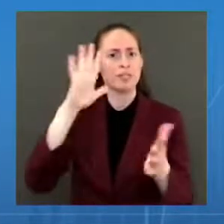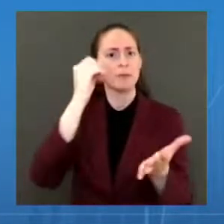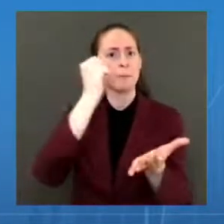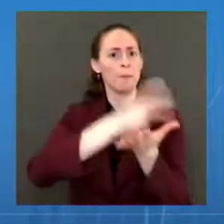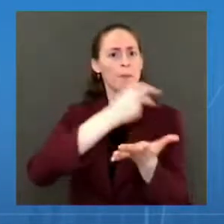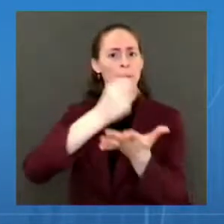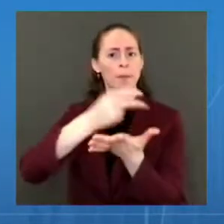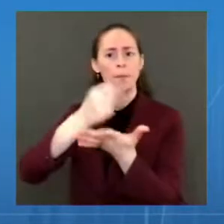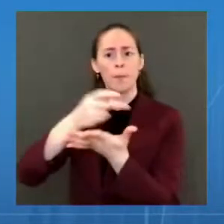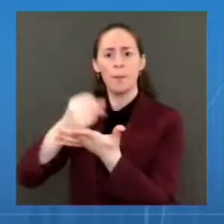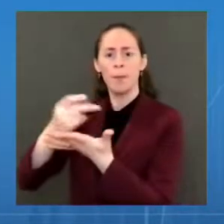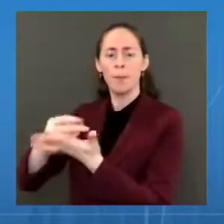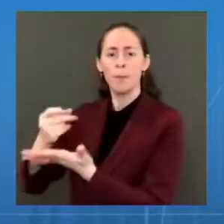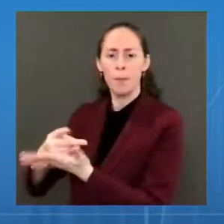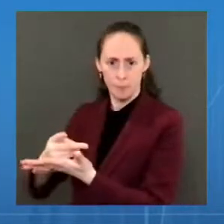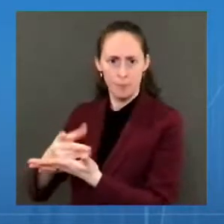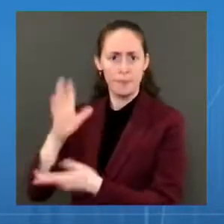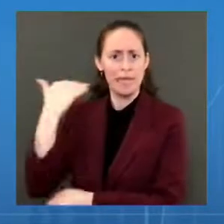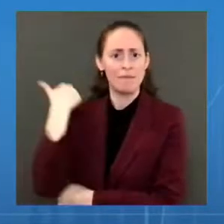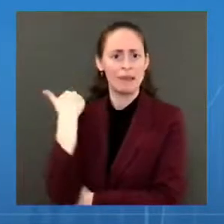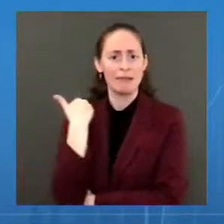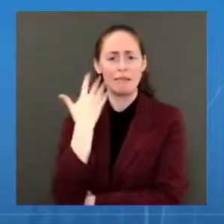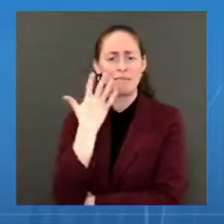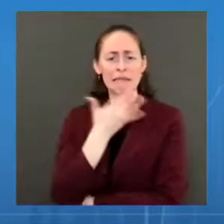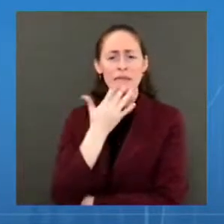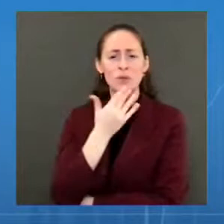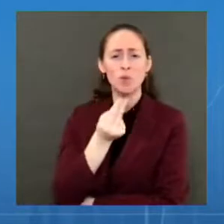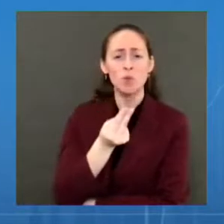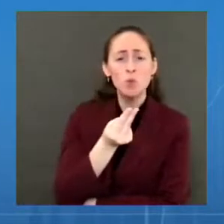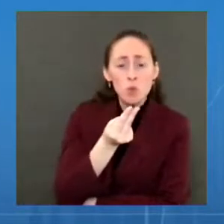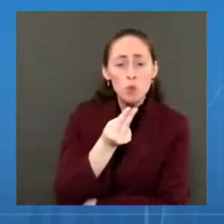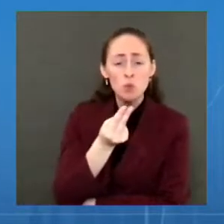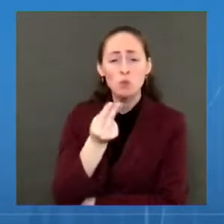convenient and affordable. So overall, we will